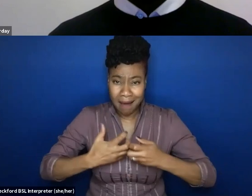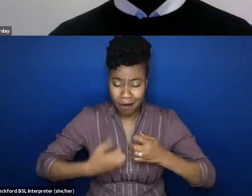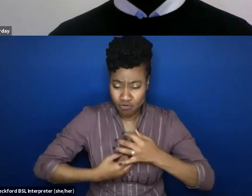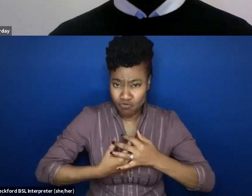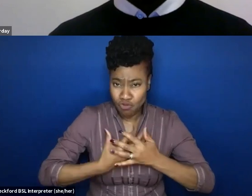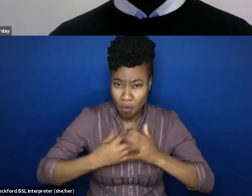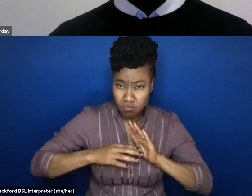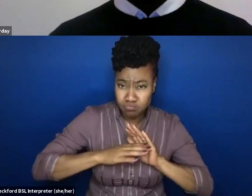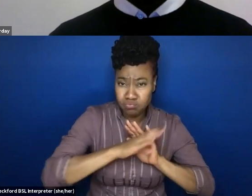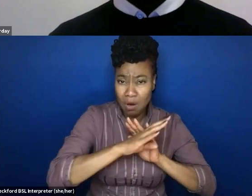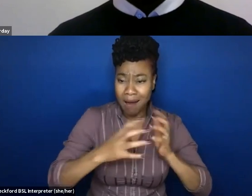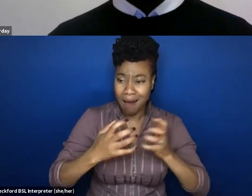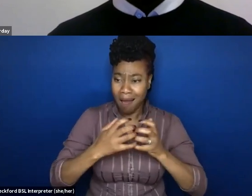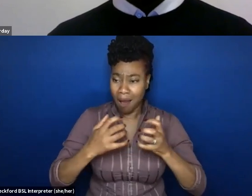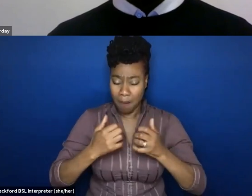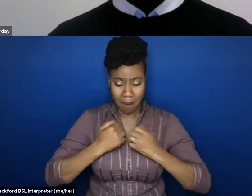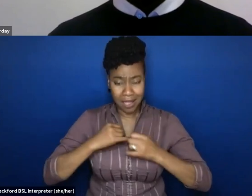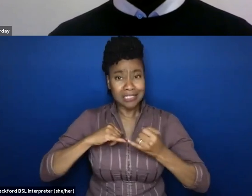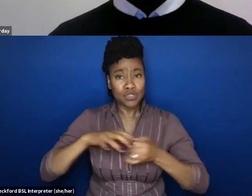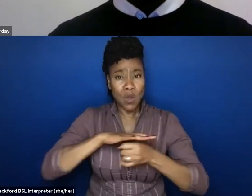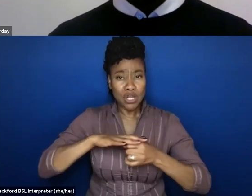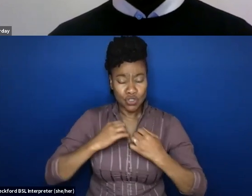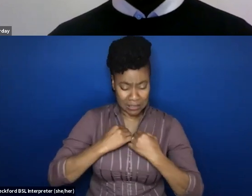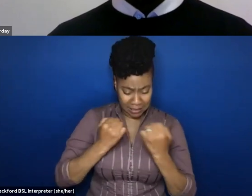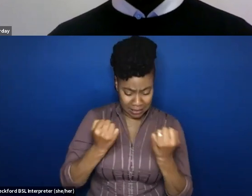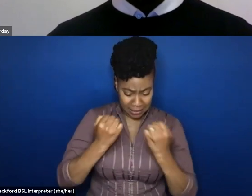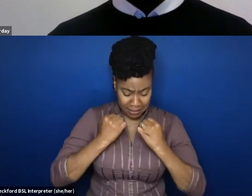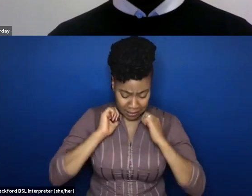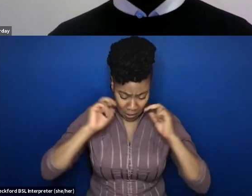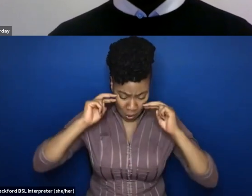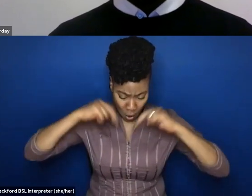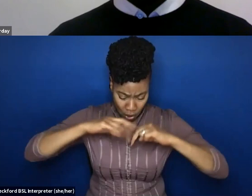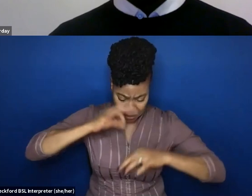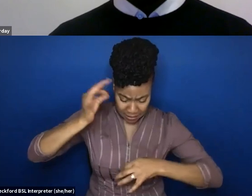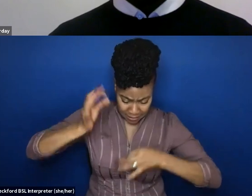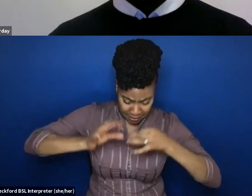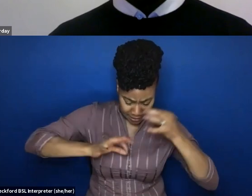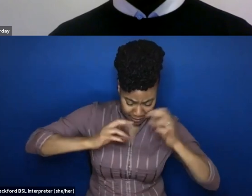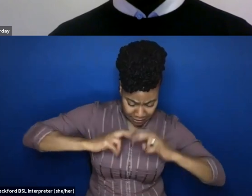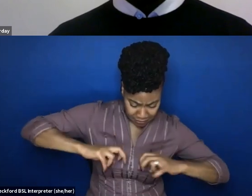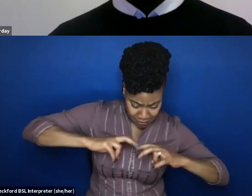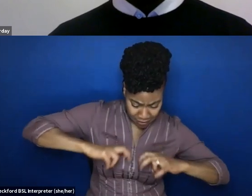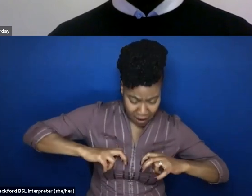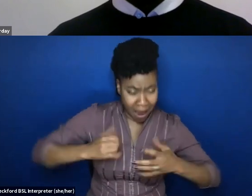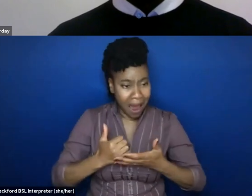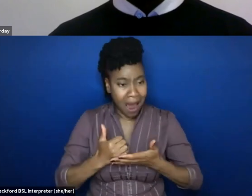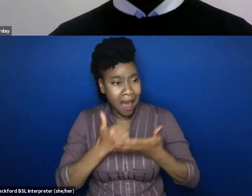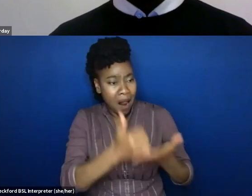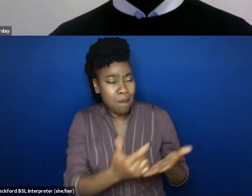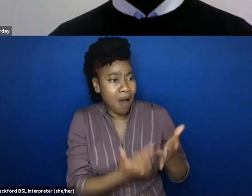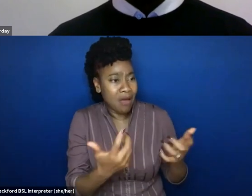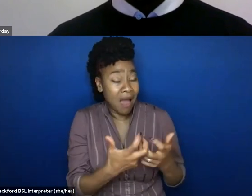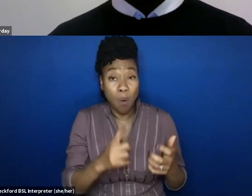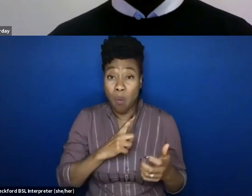and help others? So it was refreshing, because spending years in seclusion can